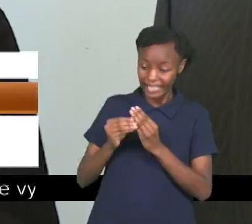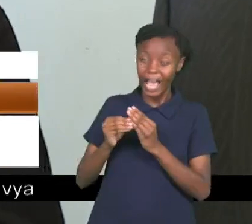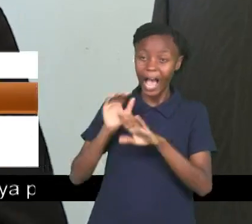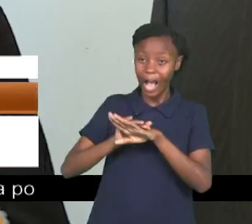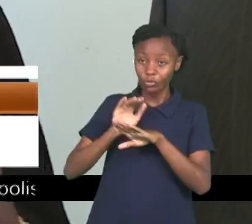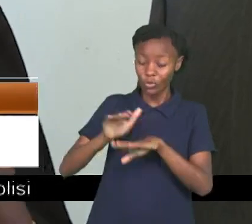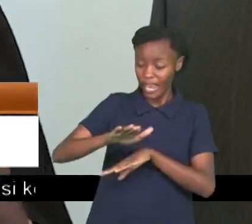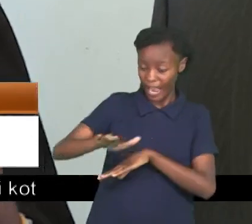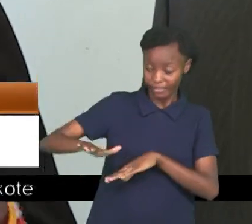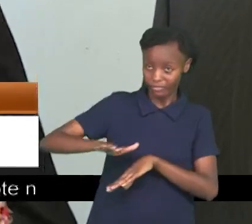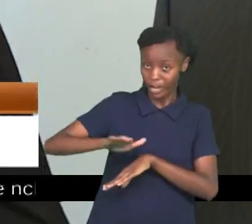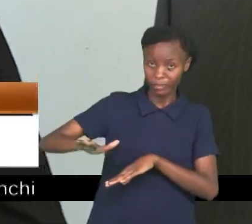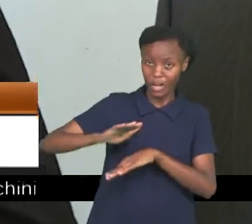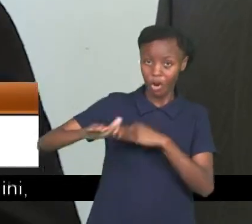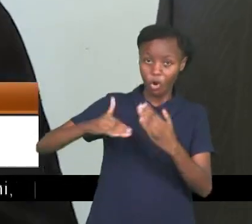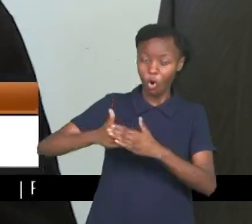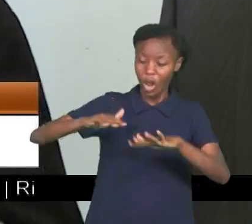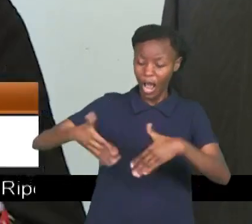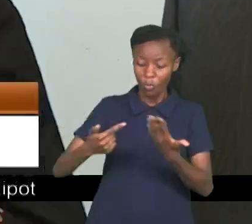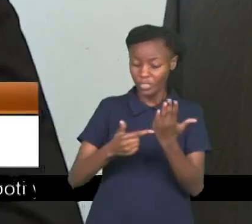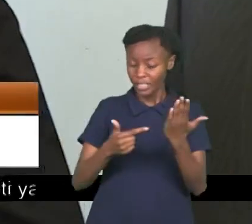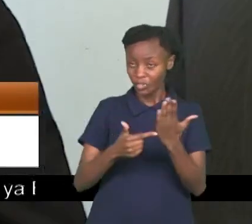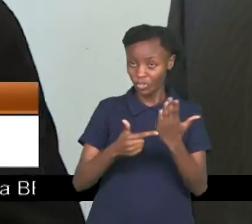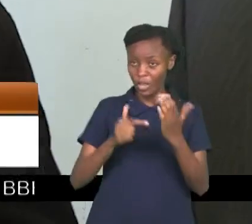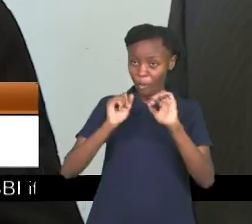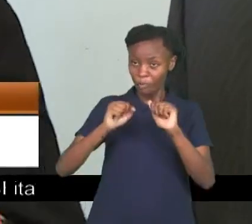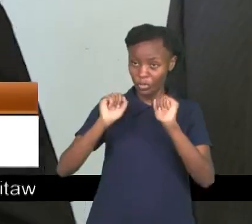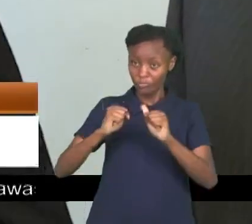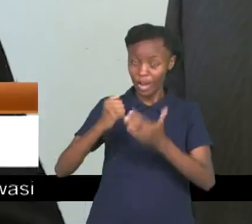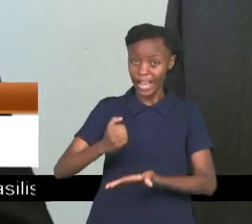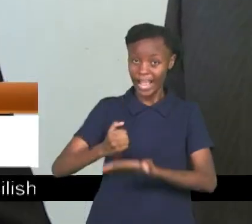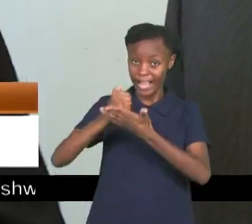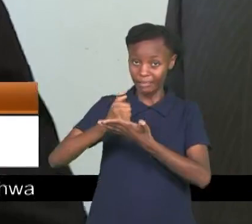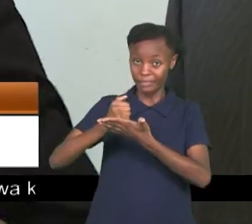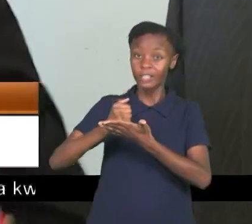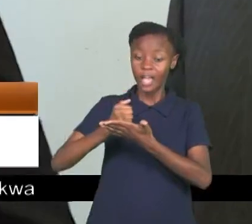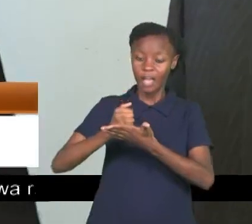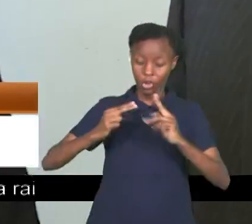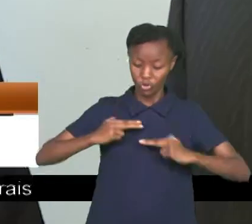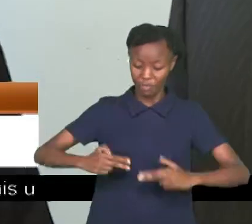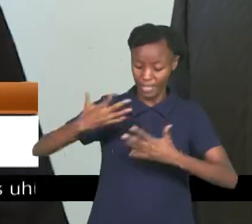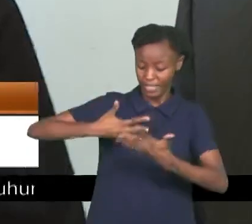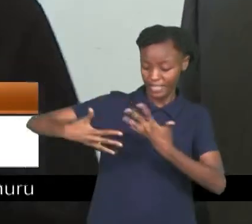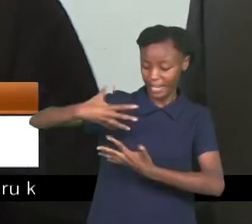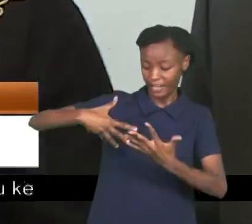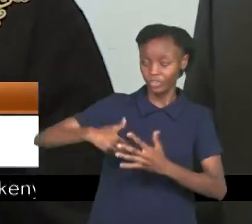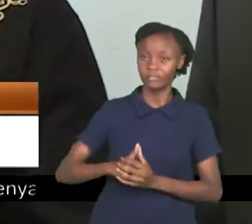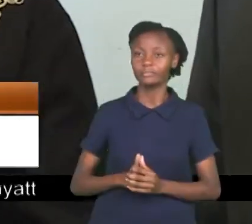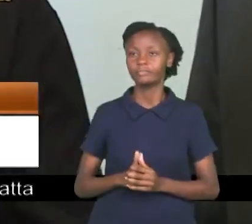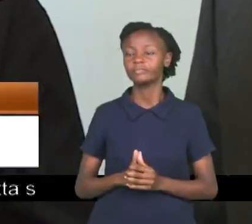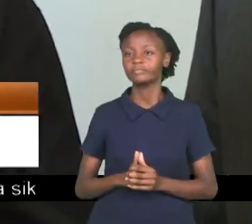environment for how technology can be a mediator of human interactions and enrich human interactions,